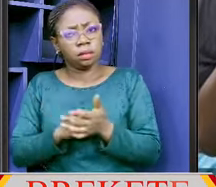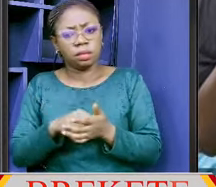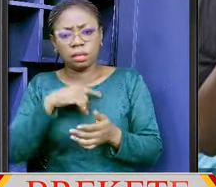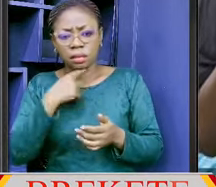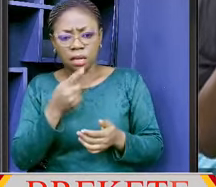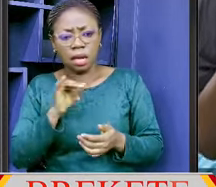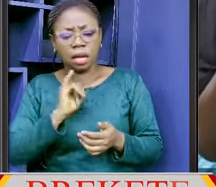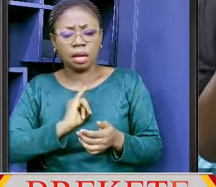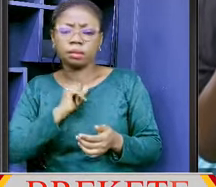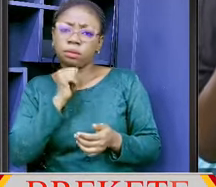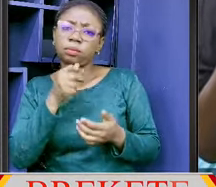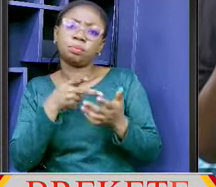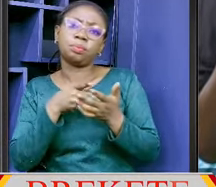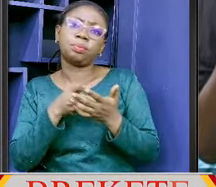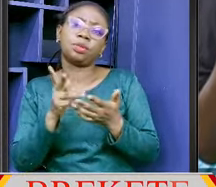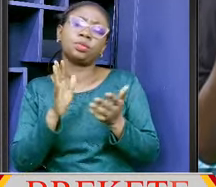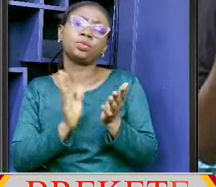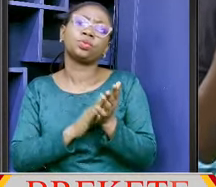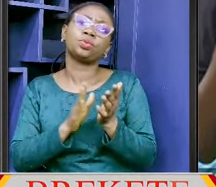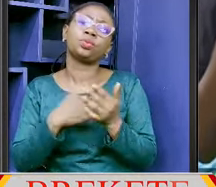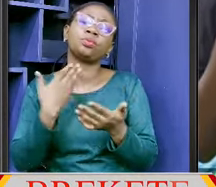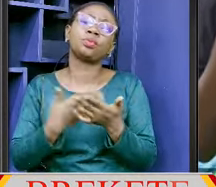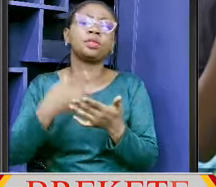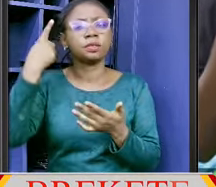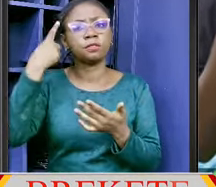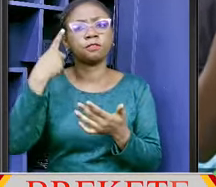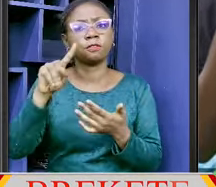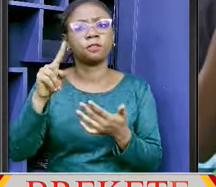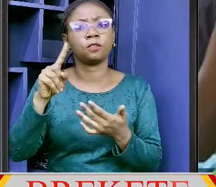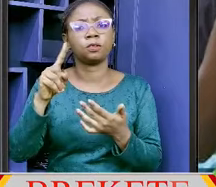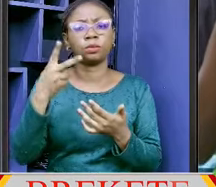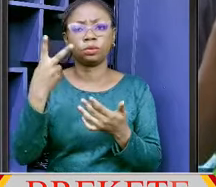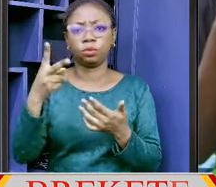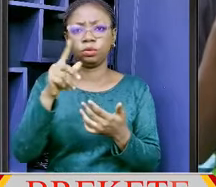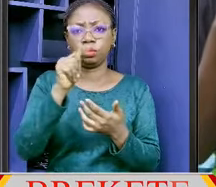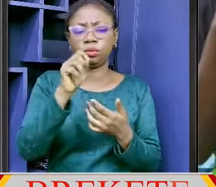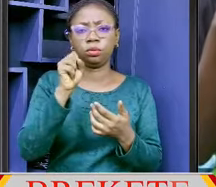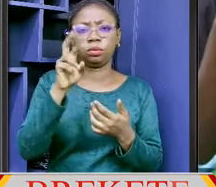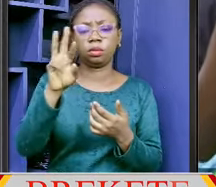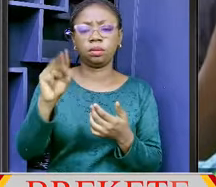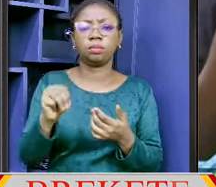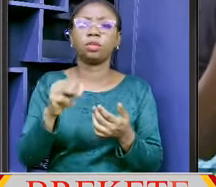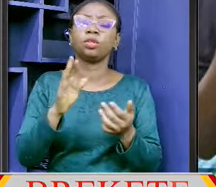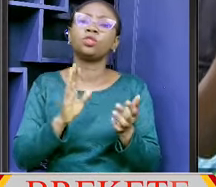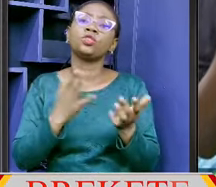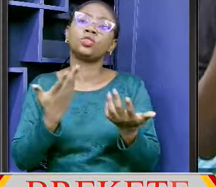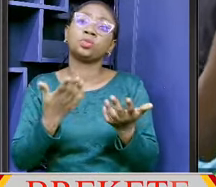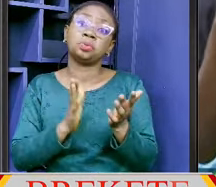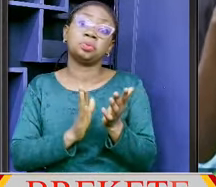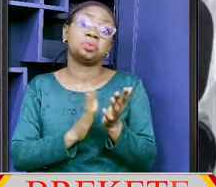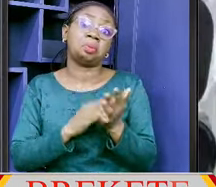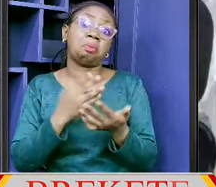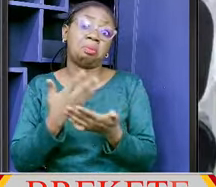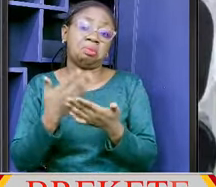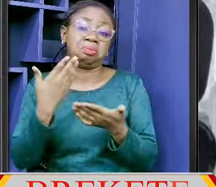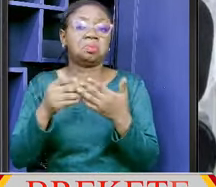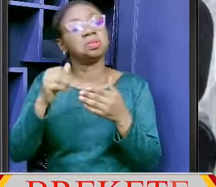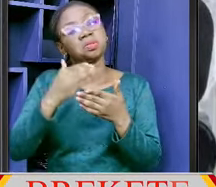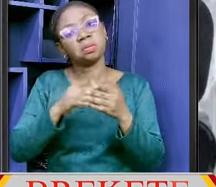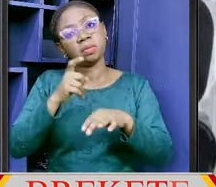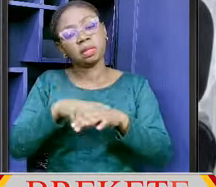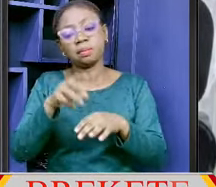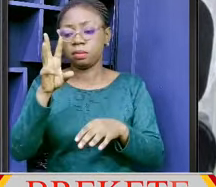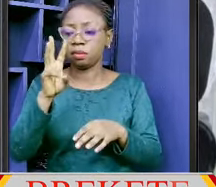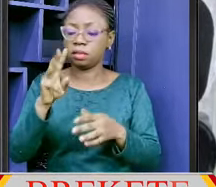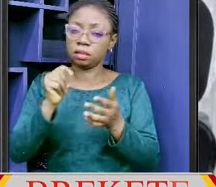2 term. That is why the money how is much be school fees? The school fees sometimes used to be 6,000, used to be